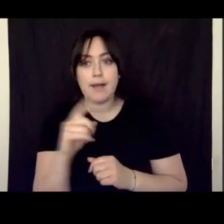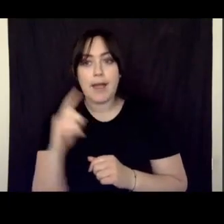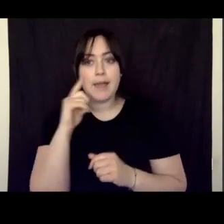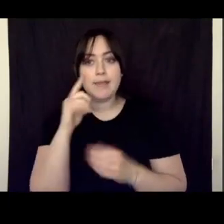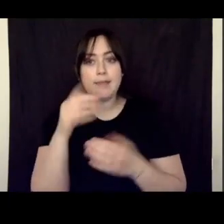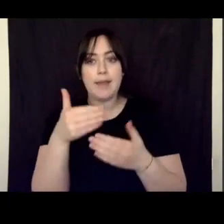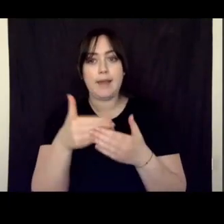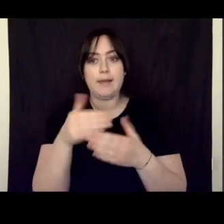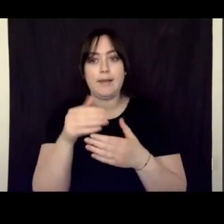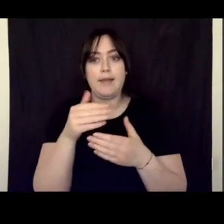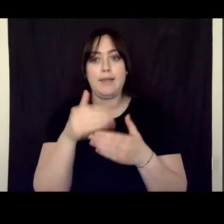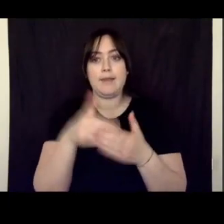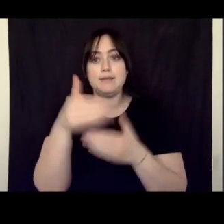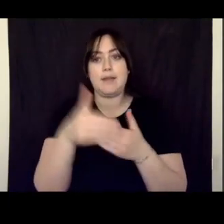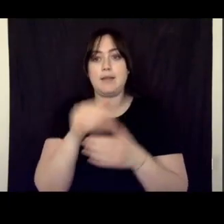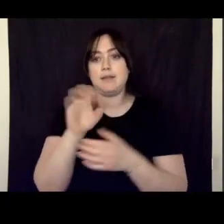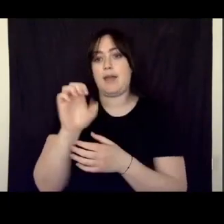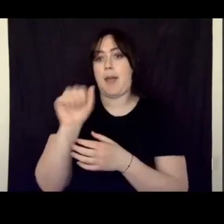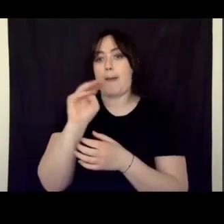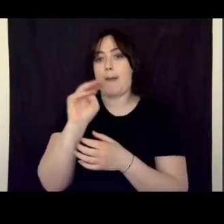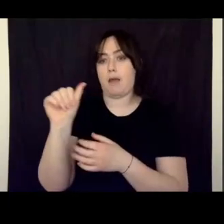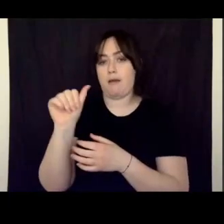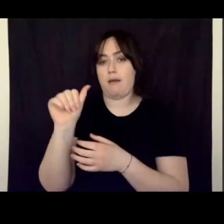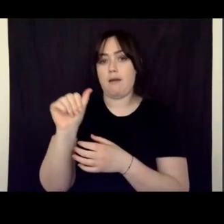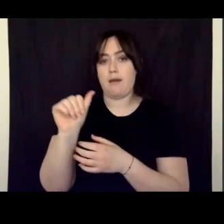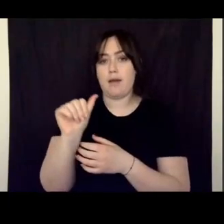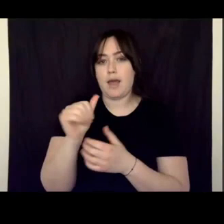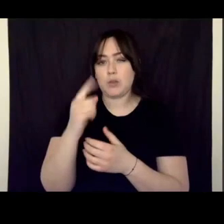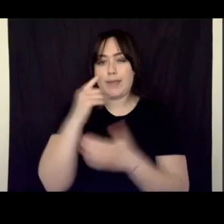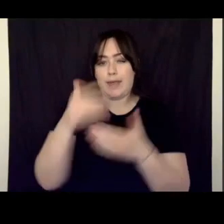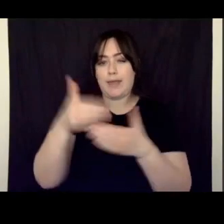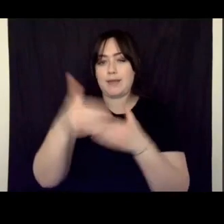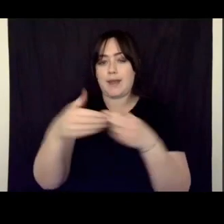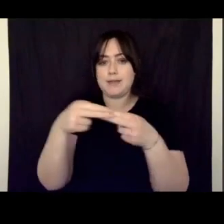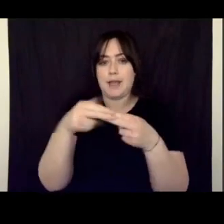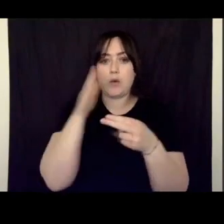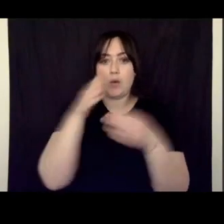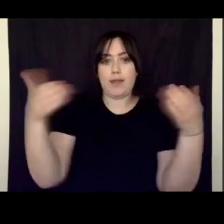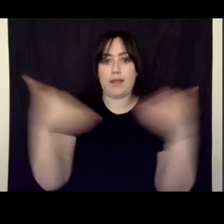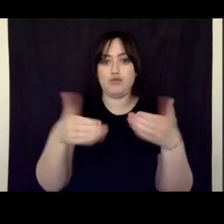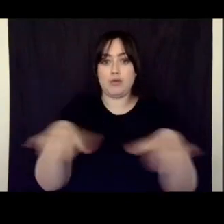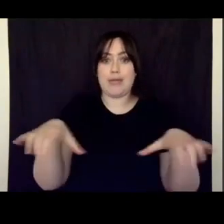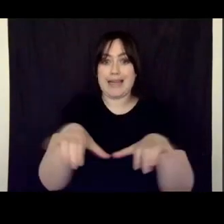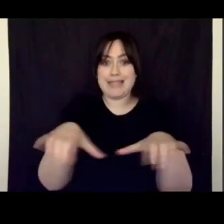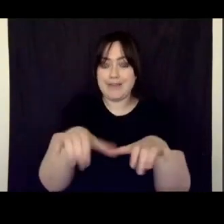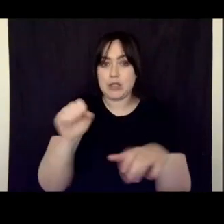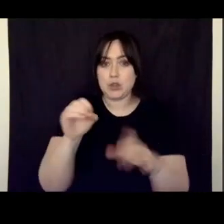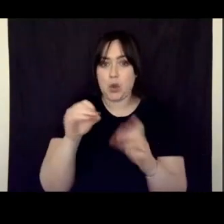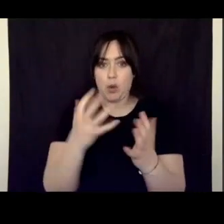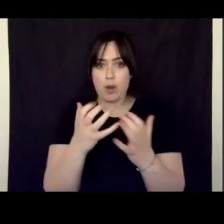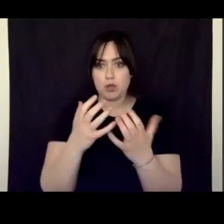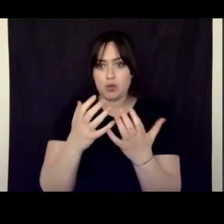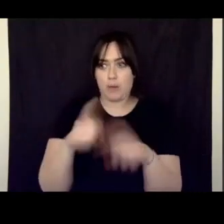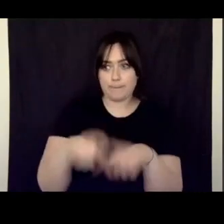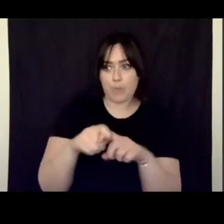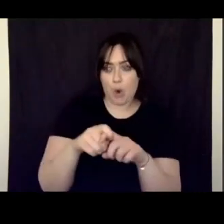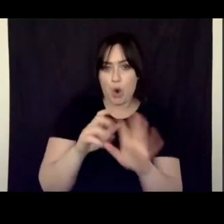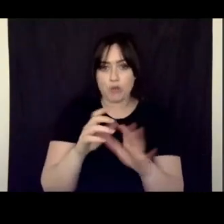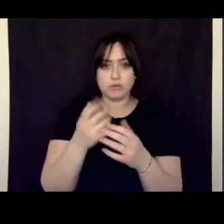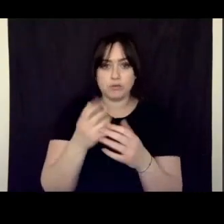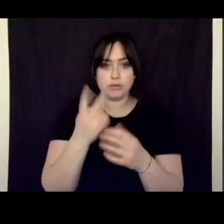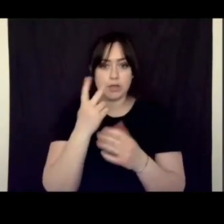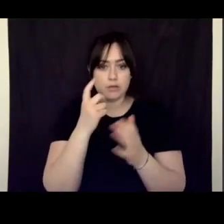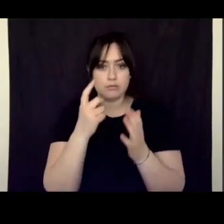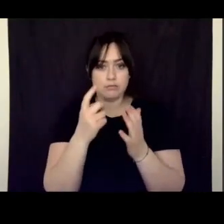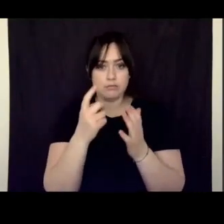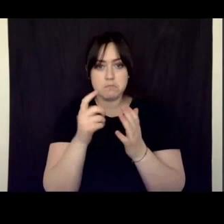to give you the chance to say anything else, and I also want to note that there was a question for Anne in the chat. So Anne, if you would like to respond